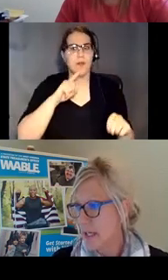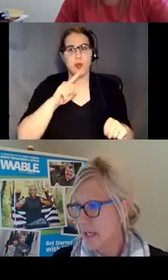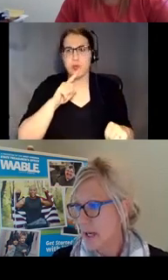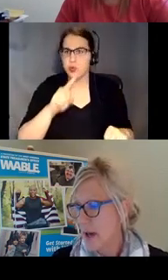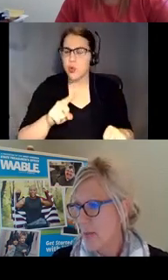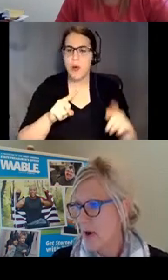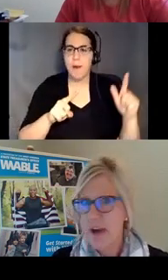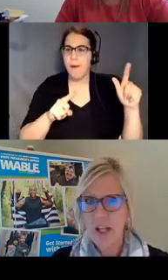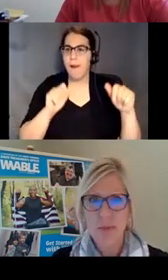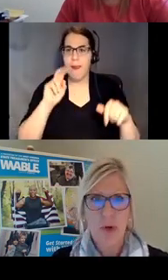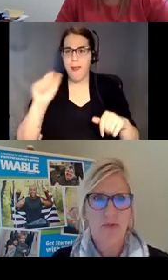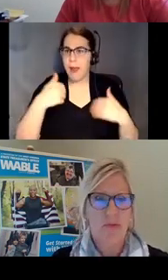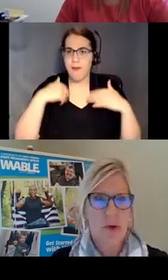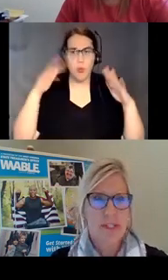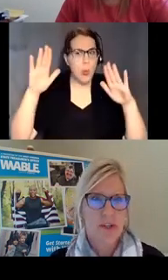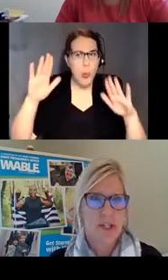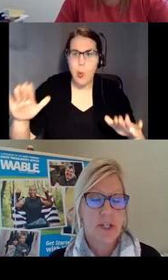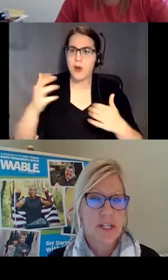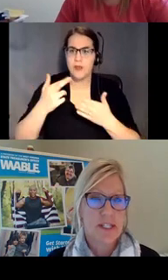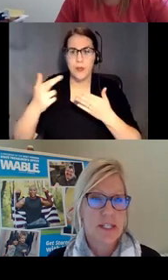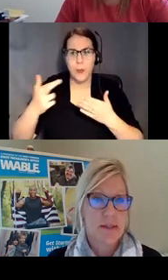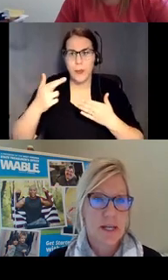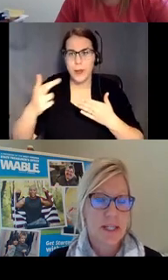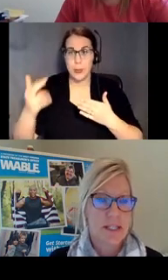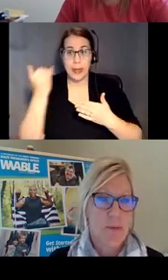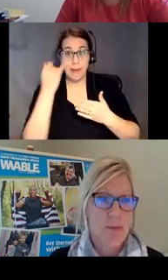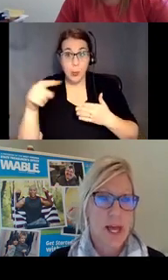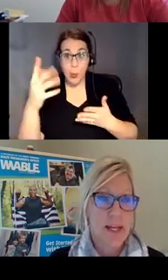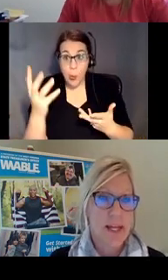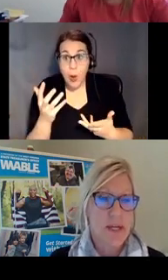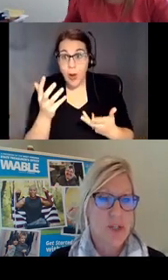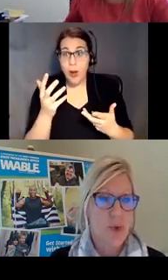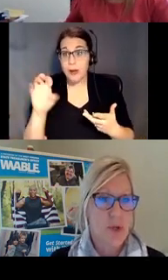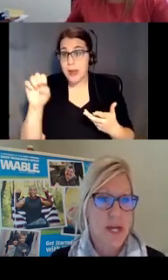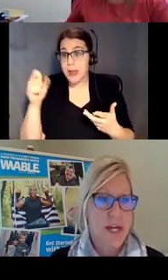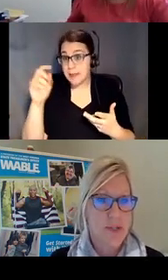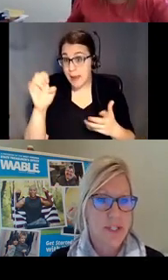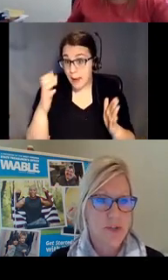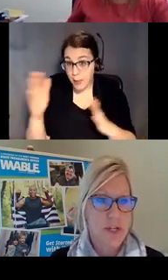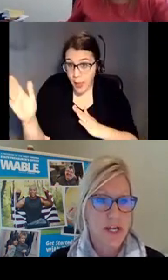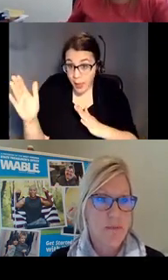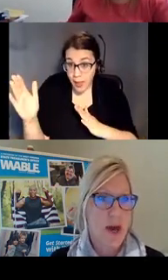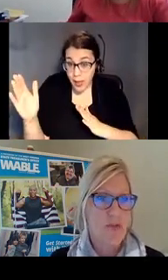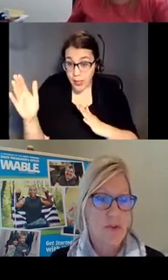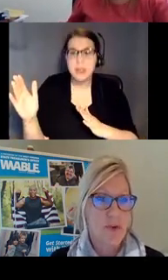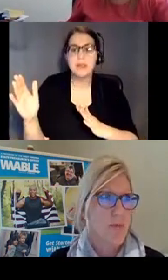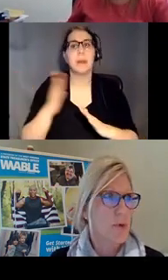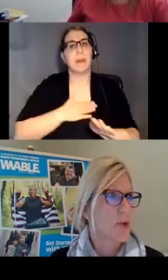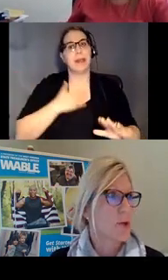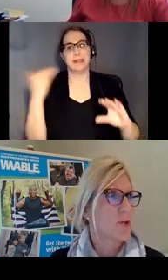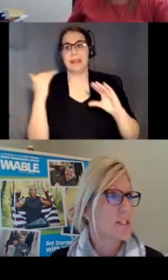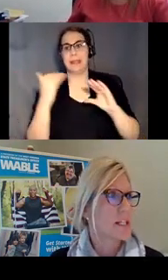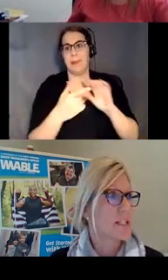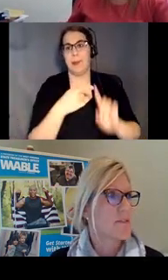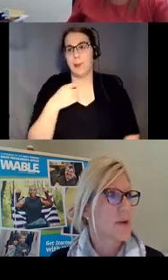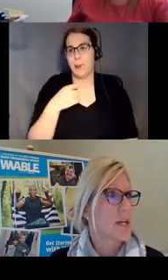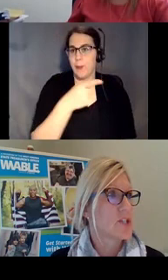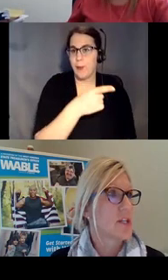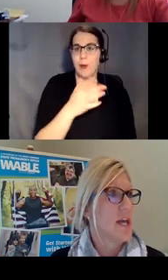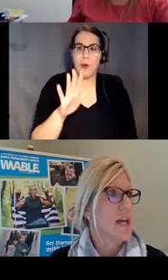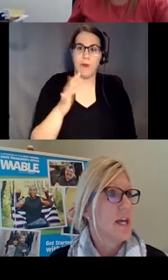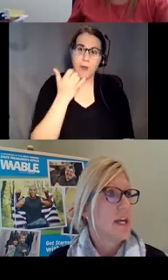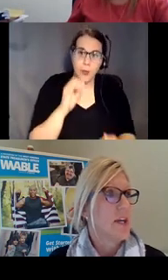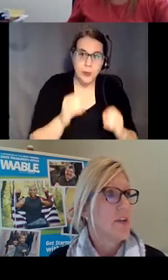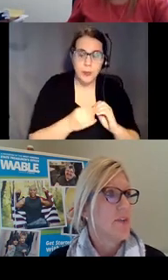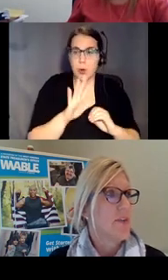that available for folks that are interested in estate planning. Be sure that you send her an email, phone number. Her contact